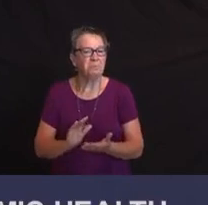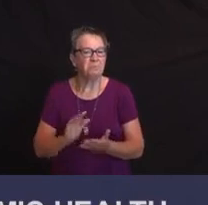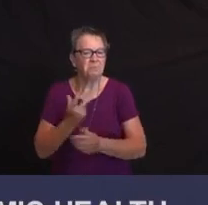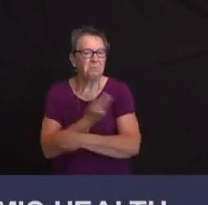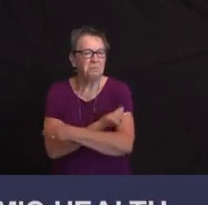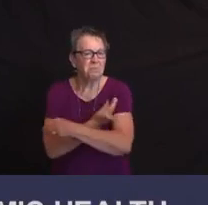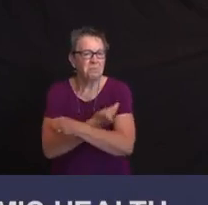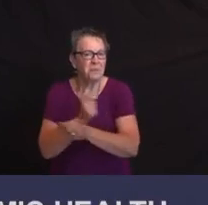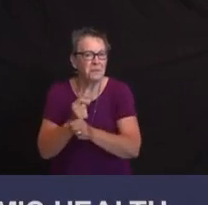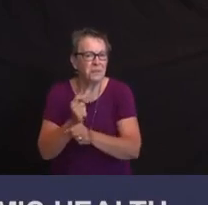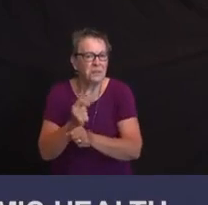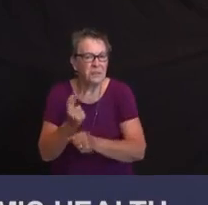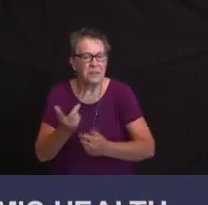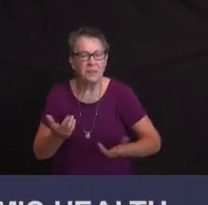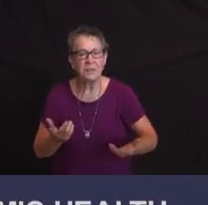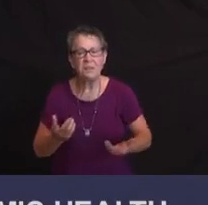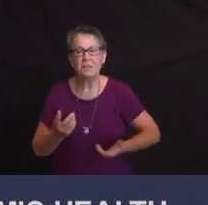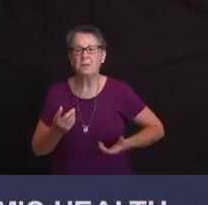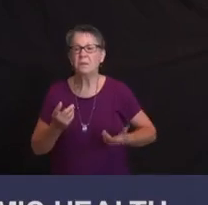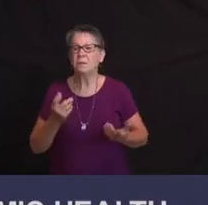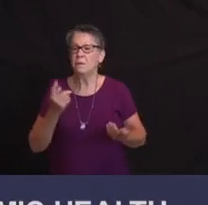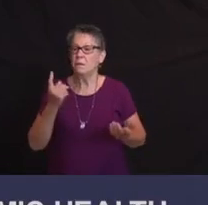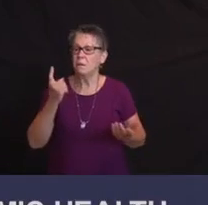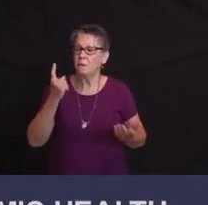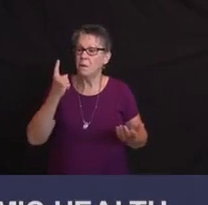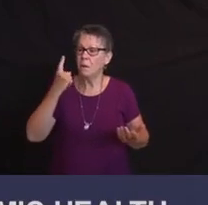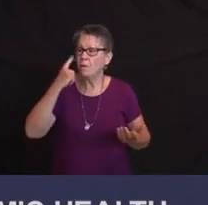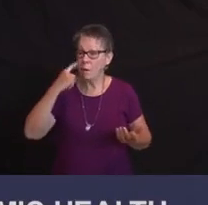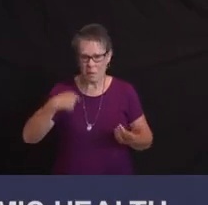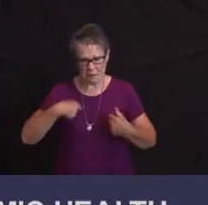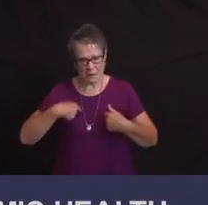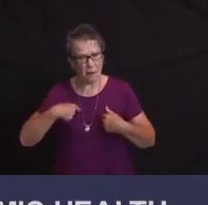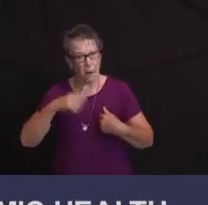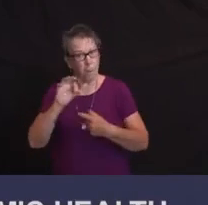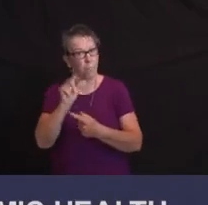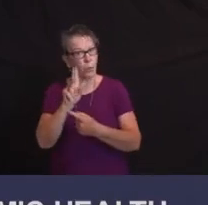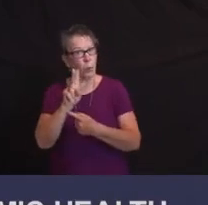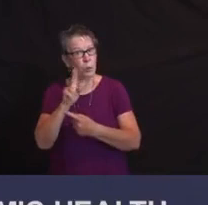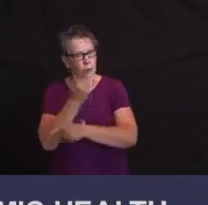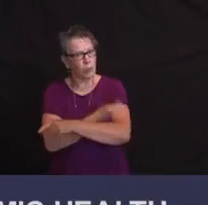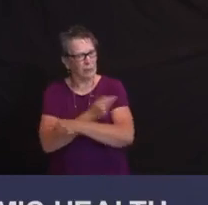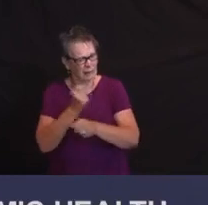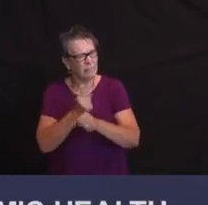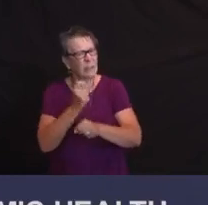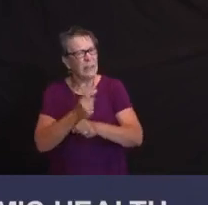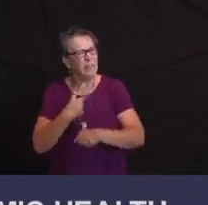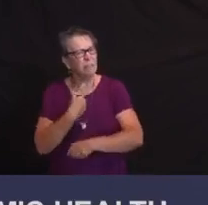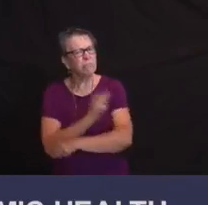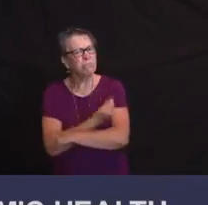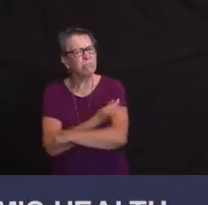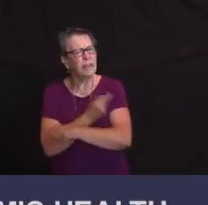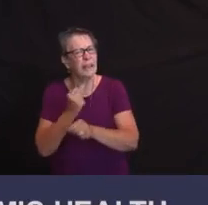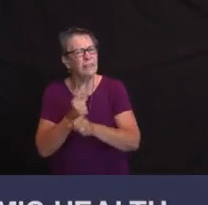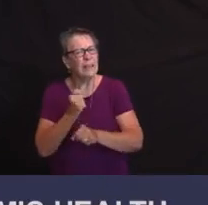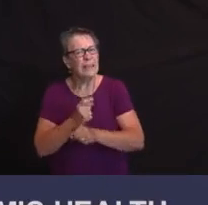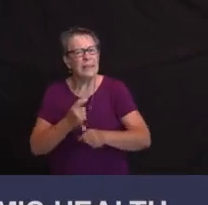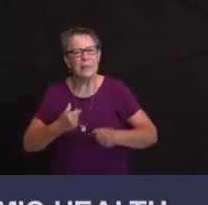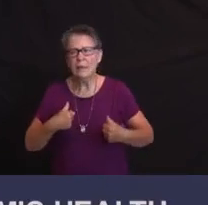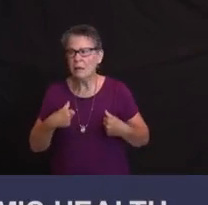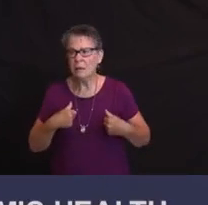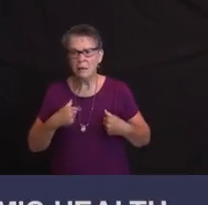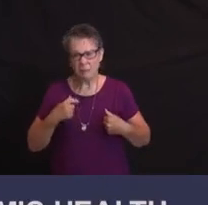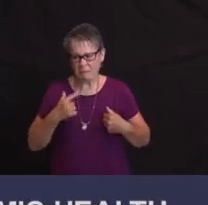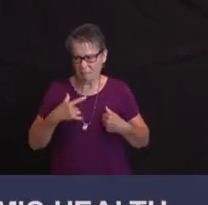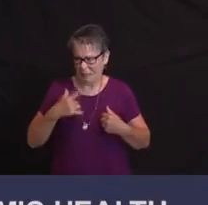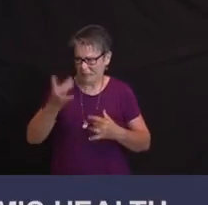or what, you take yourself off the field. I think that's the reality that we are ultimately going to get to.